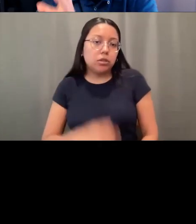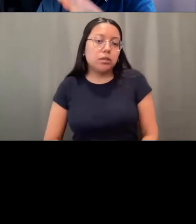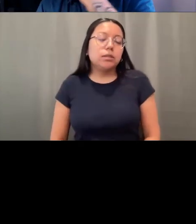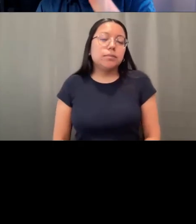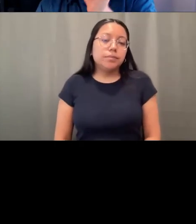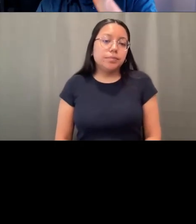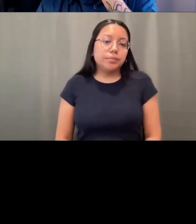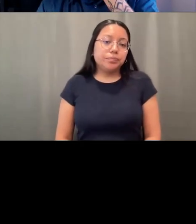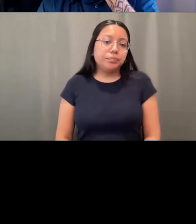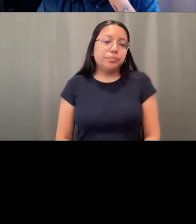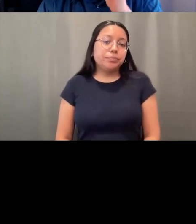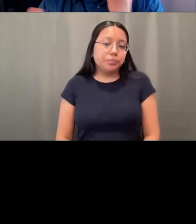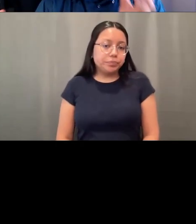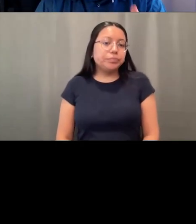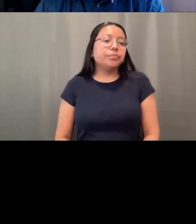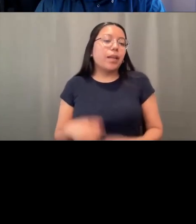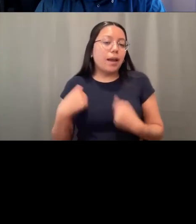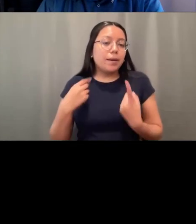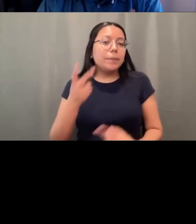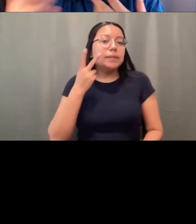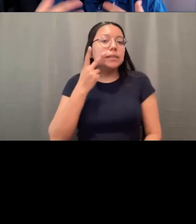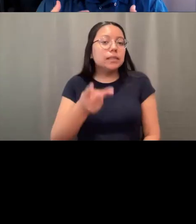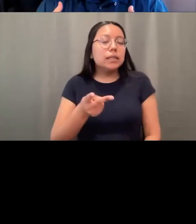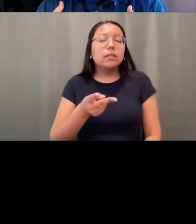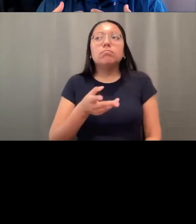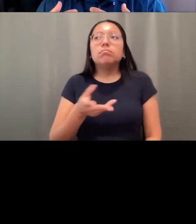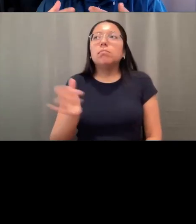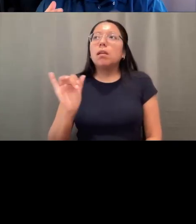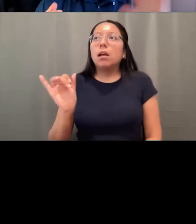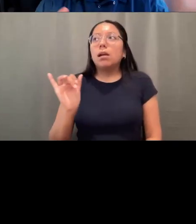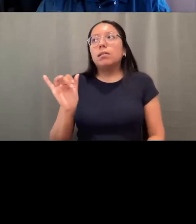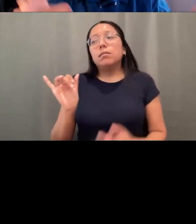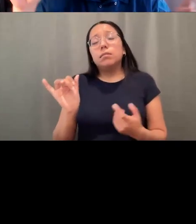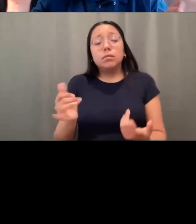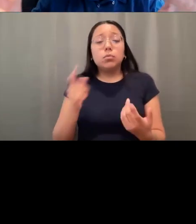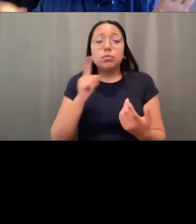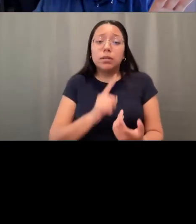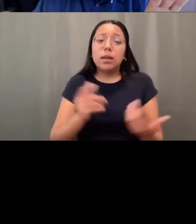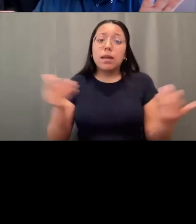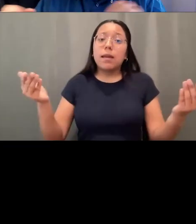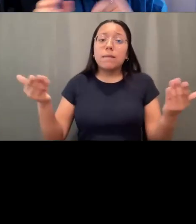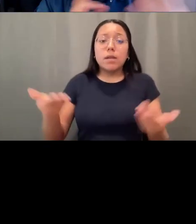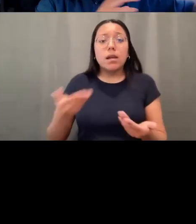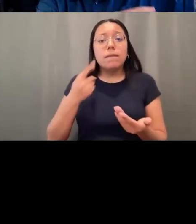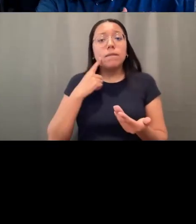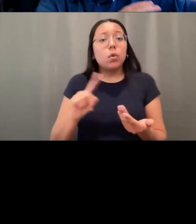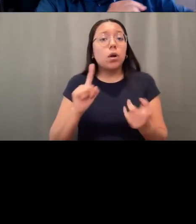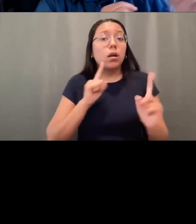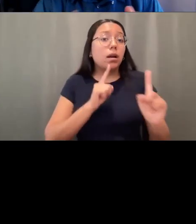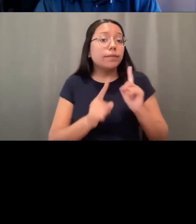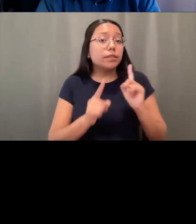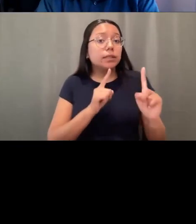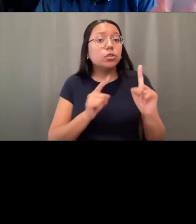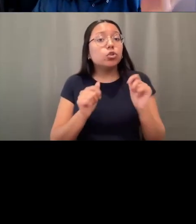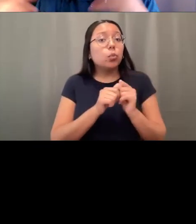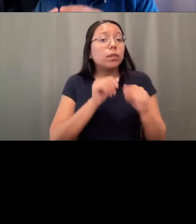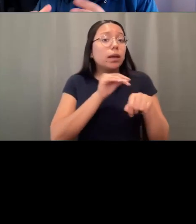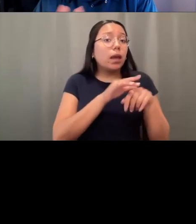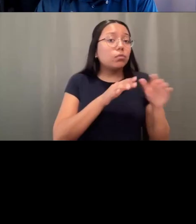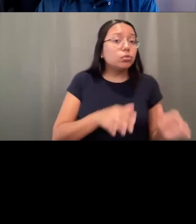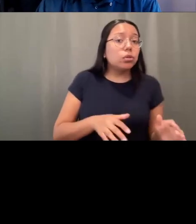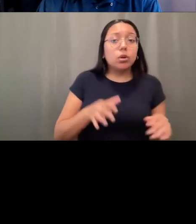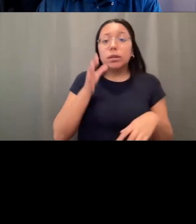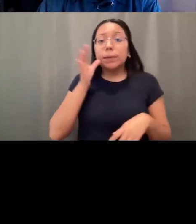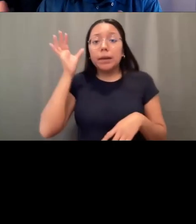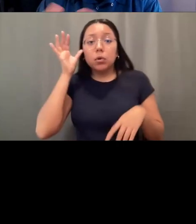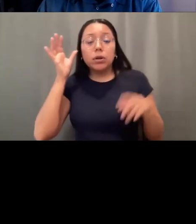Some of what I've been seeing above is, like invite conversation, like with the guidance counselor and with the parents in that one situation. But in a